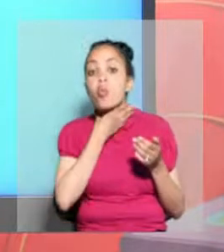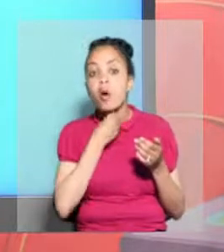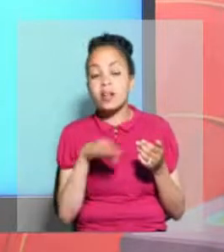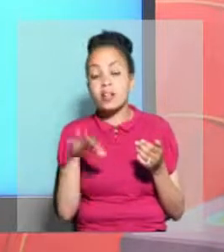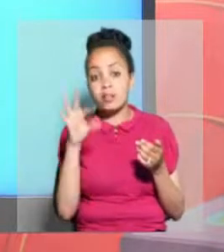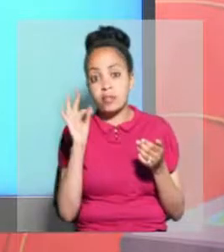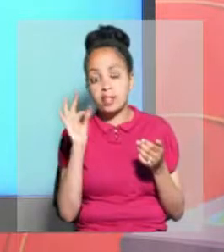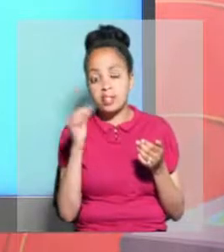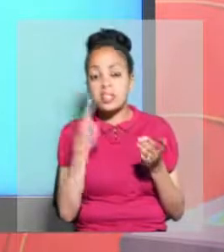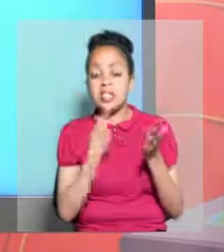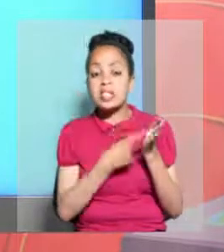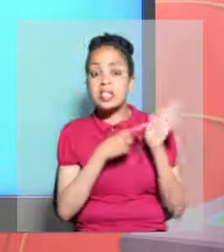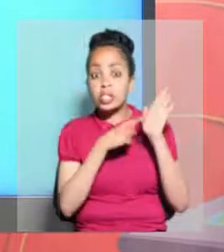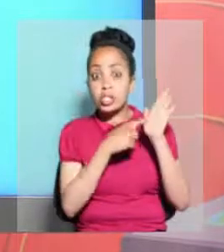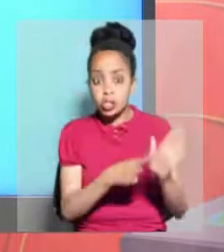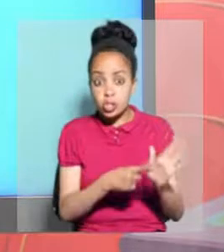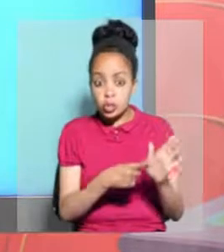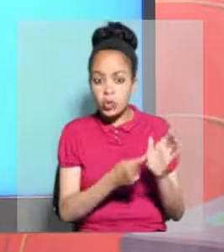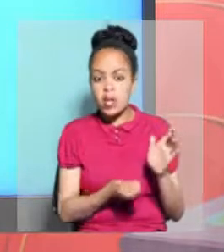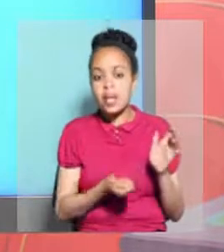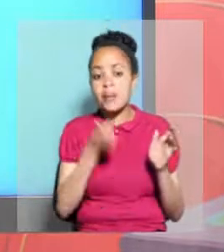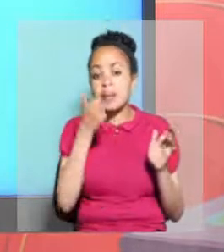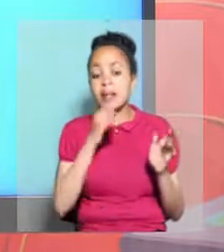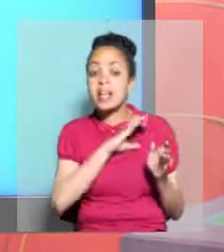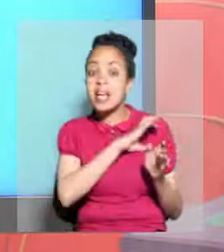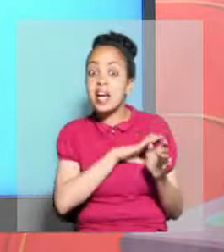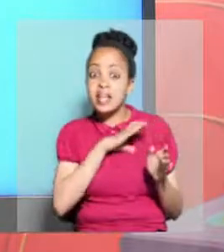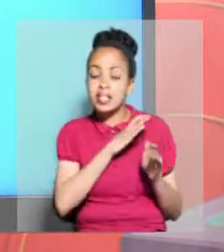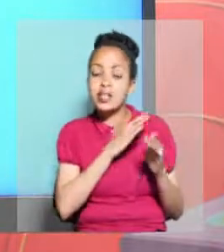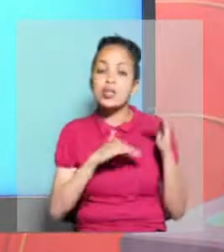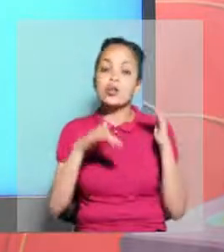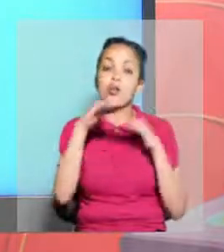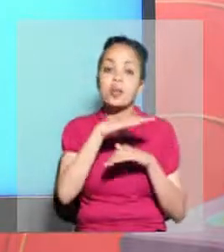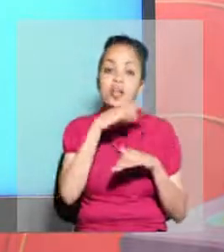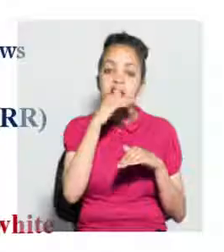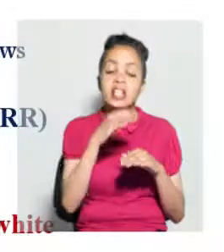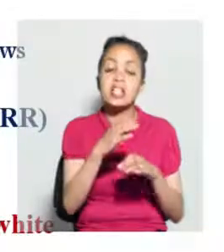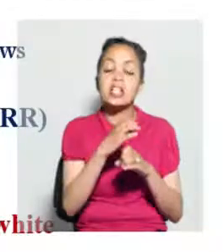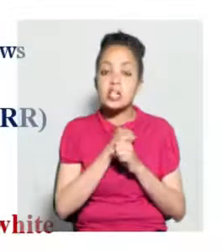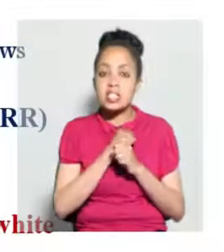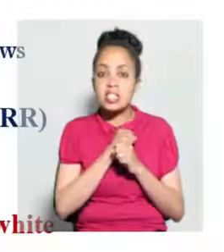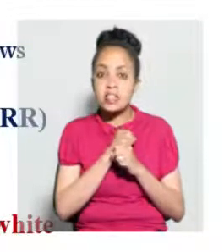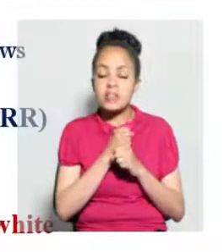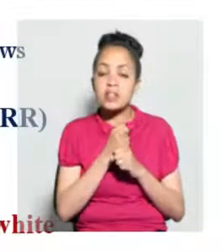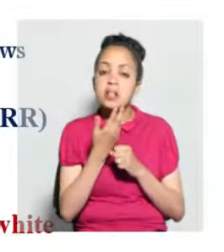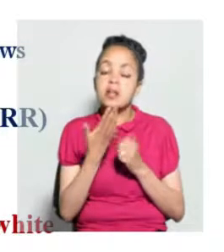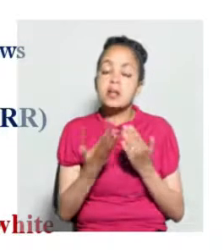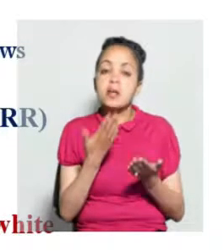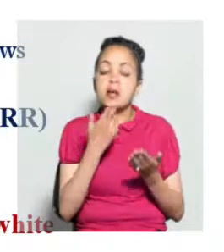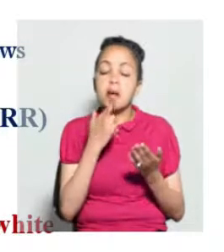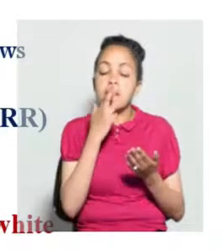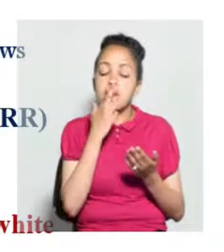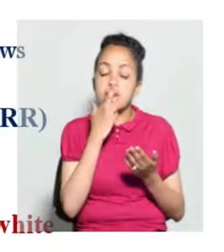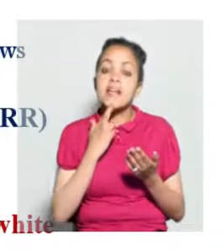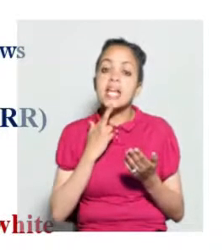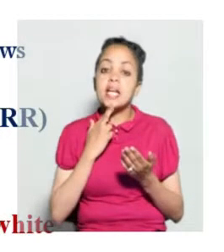here. This show an intermediate character of dominant and the recessive, a pink color.